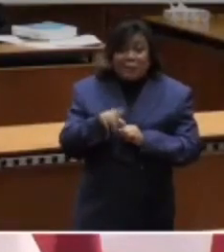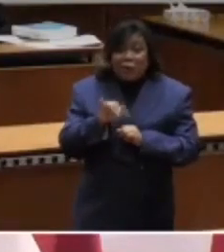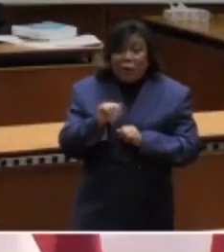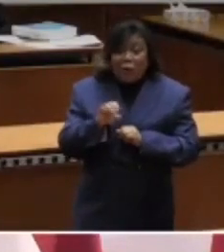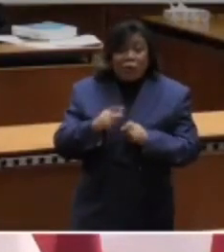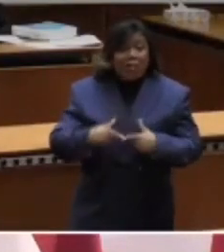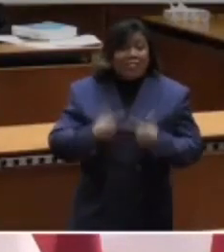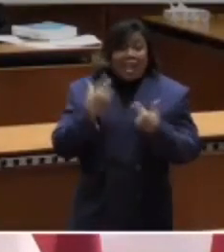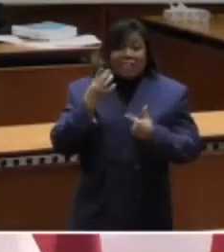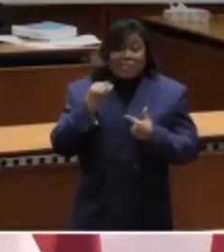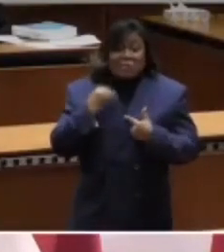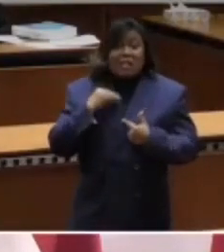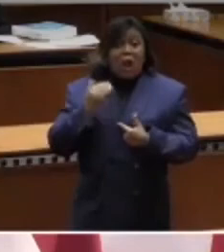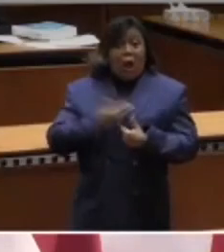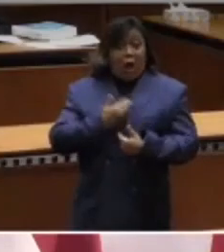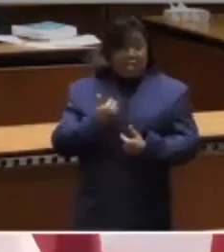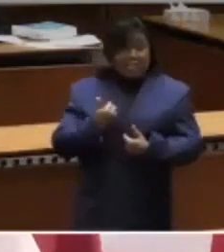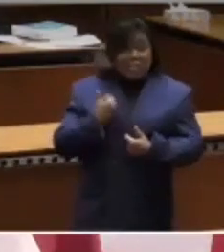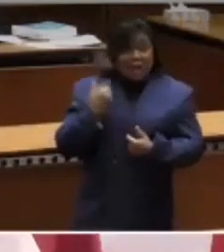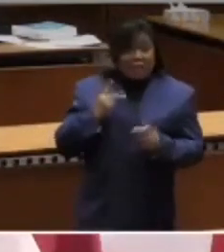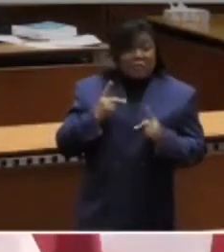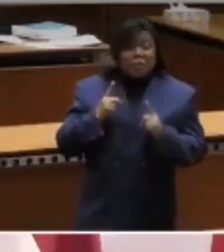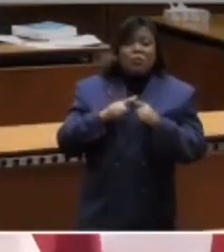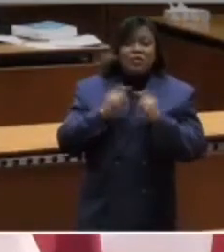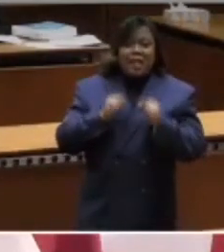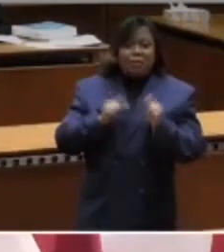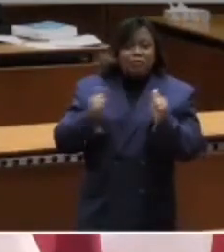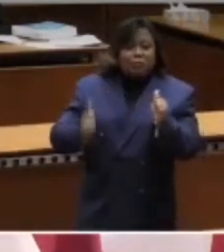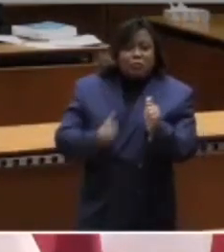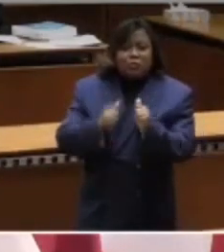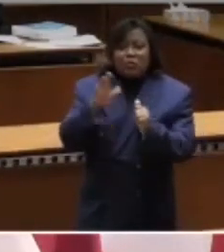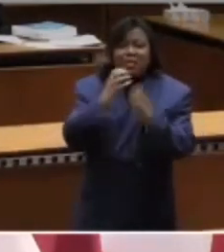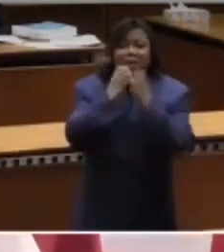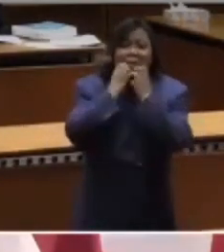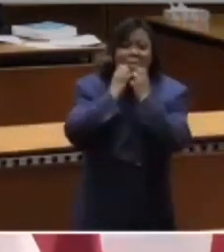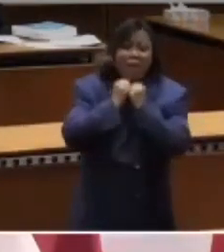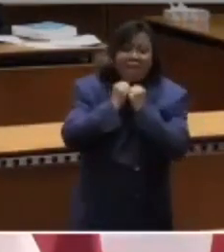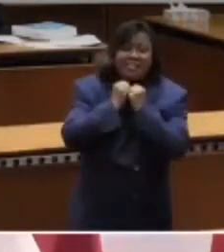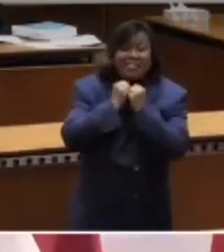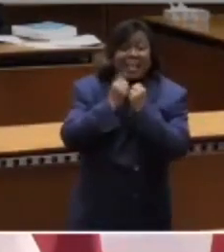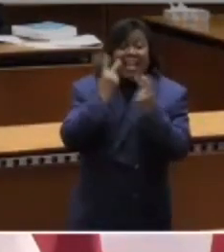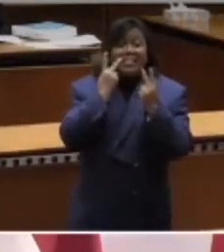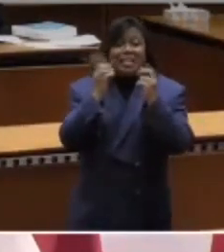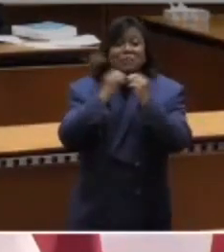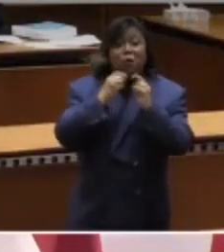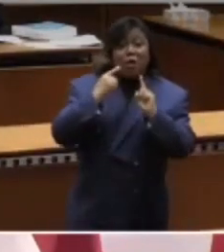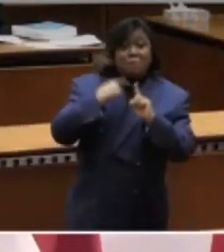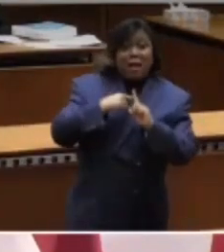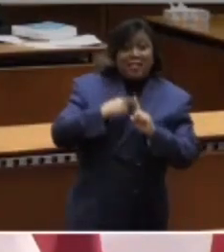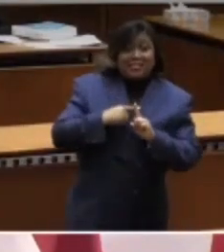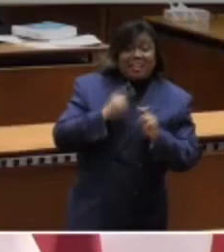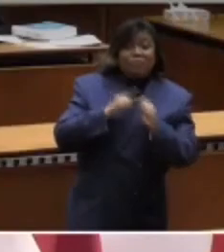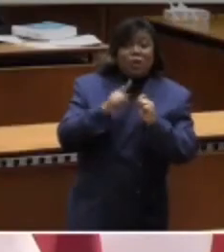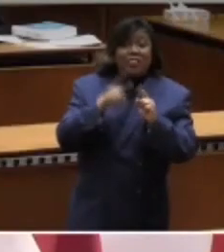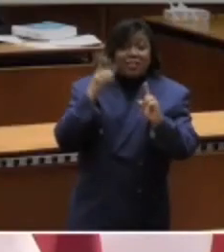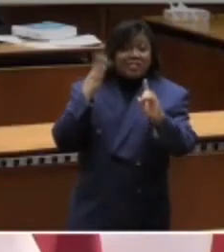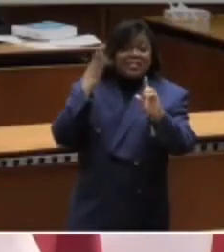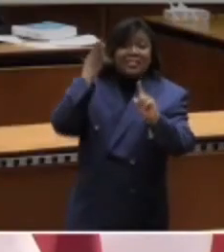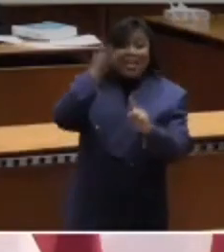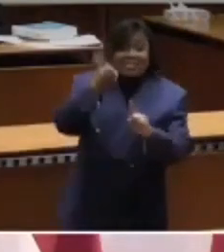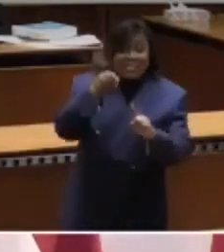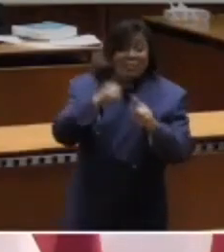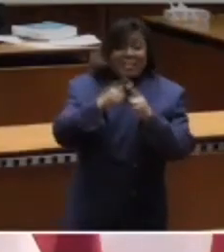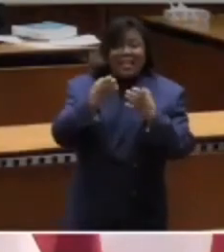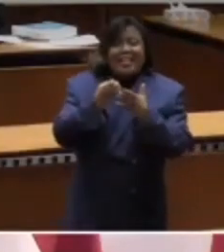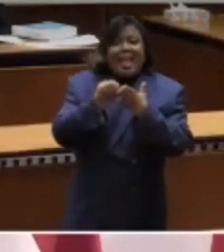life experiences, that our young people will be able to pursue their passions and see more possibilities for their destiny in